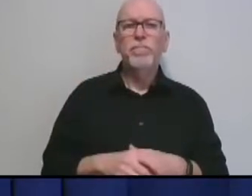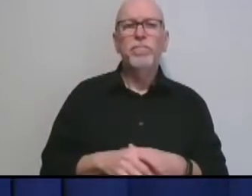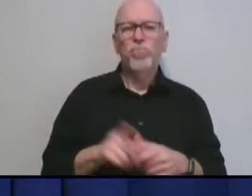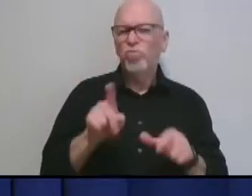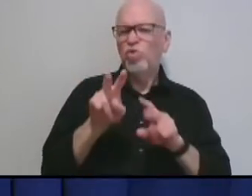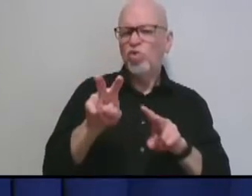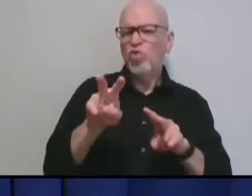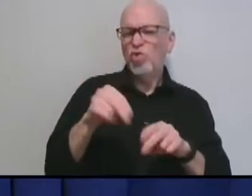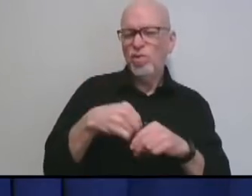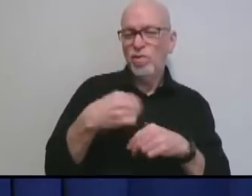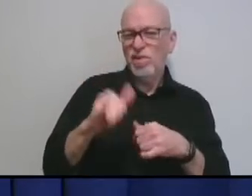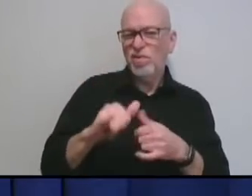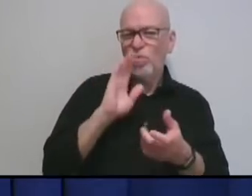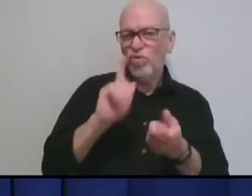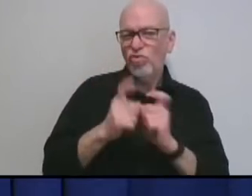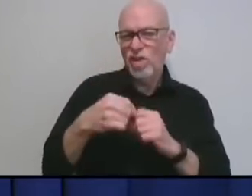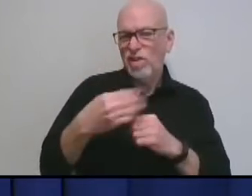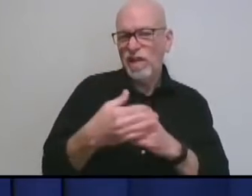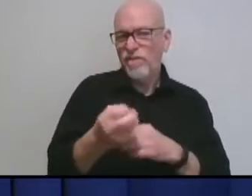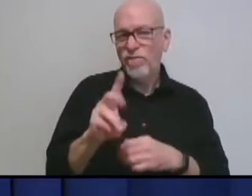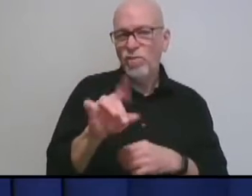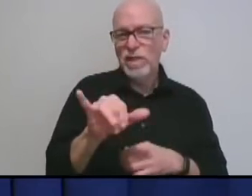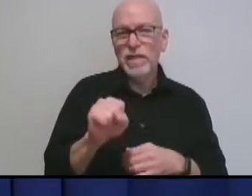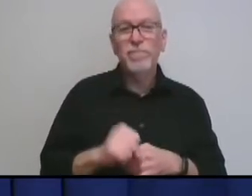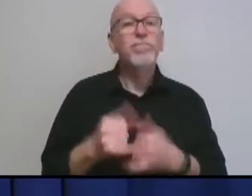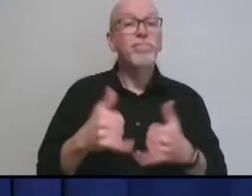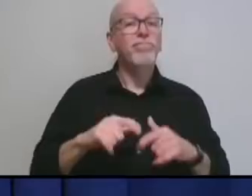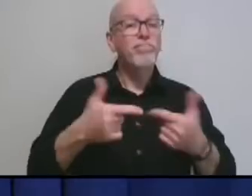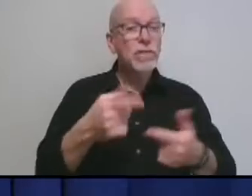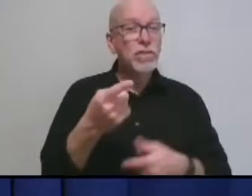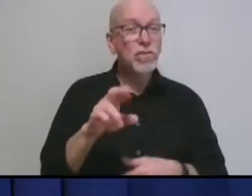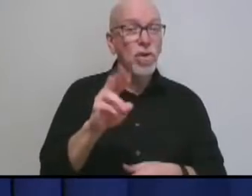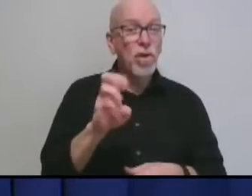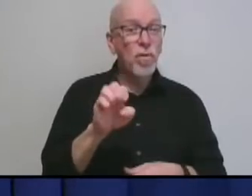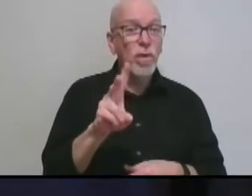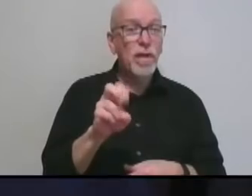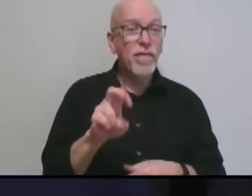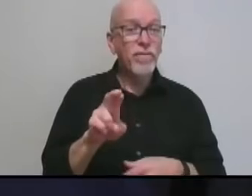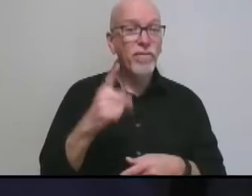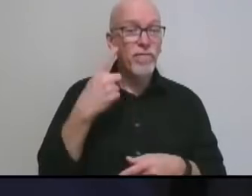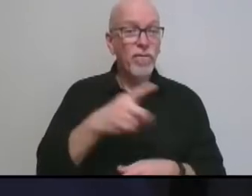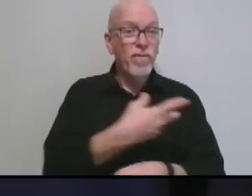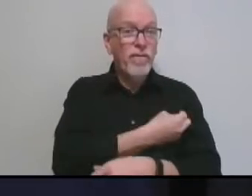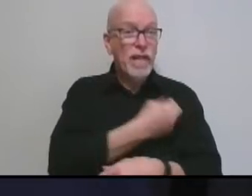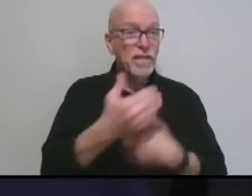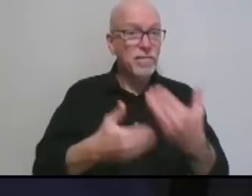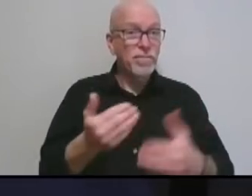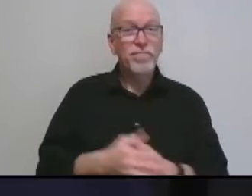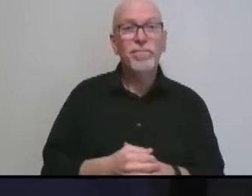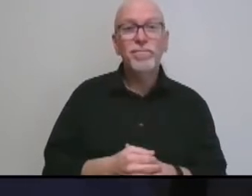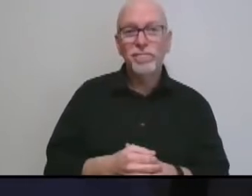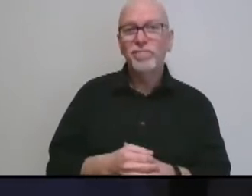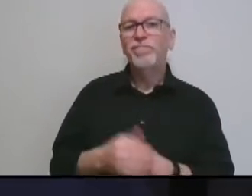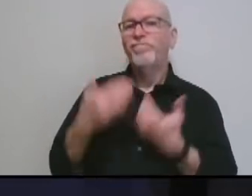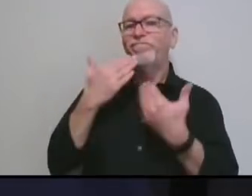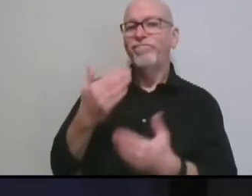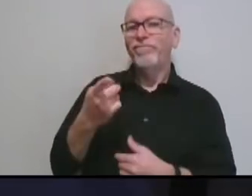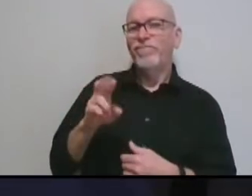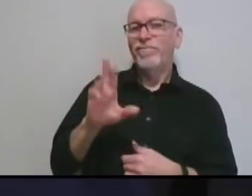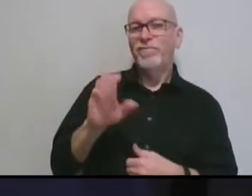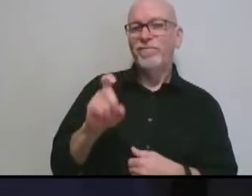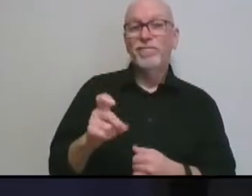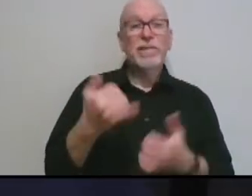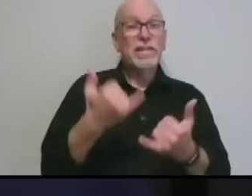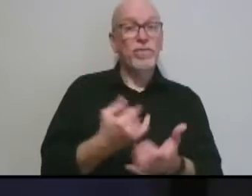coming days. Now, Dr. Weaver will provide updates about our vaccine rollout. Thank you, Dr. Box. This week,